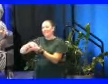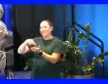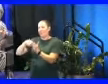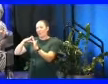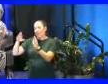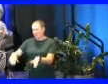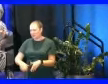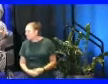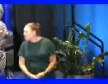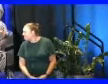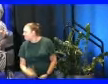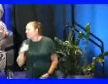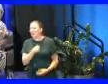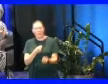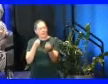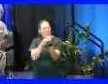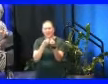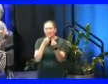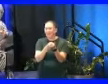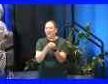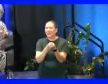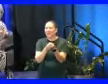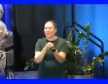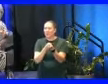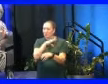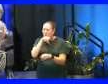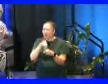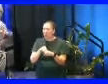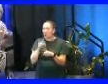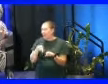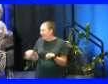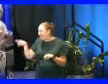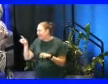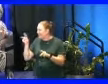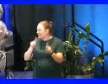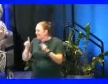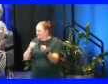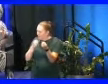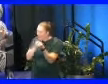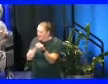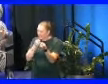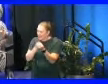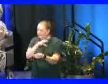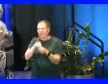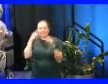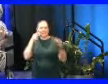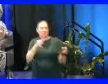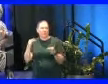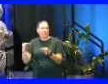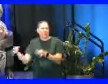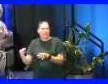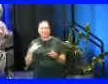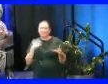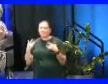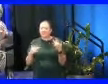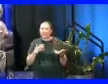housing. And we're advocating to include these strong advocates in your decision making, right? And I'm excited to have a conversation